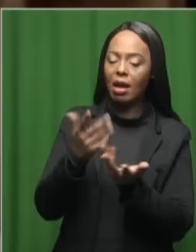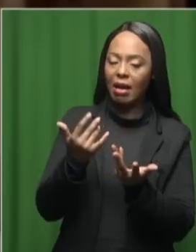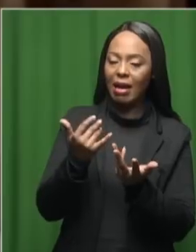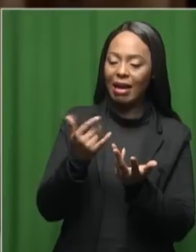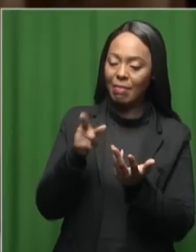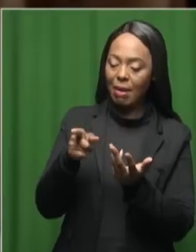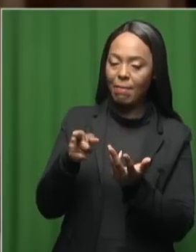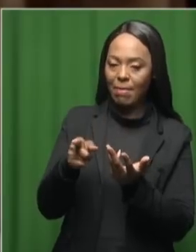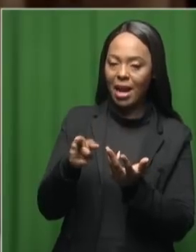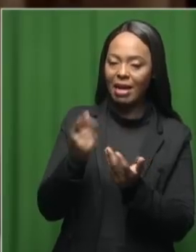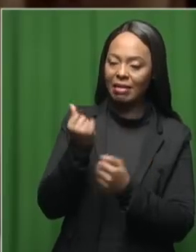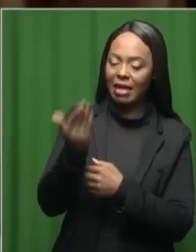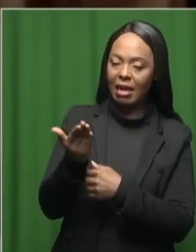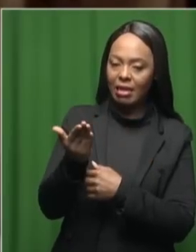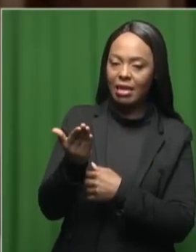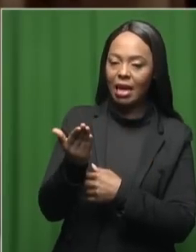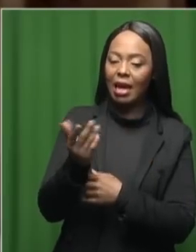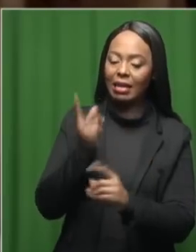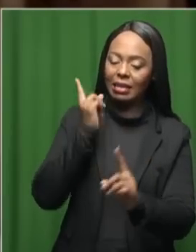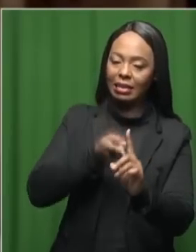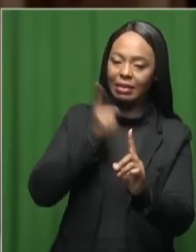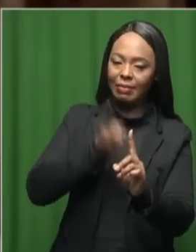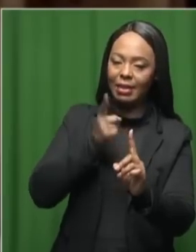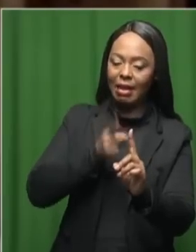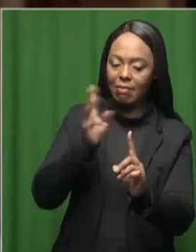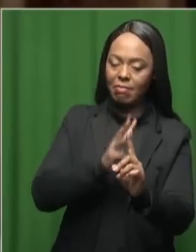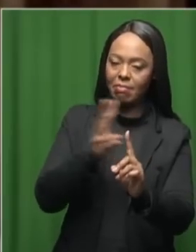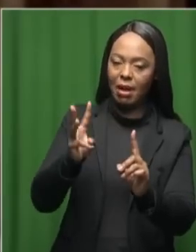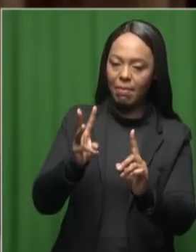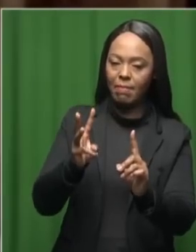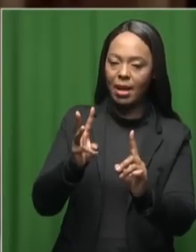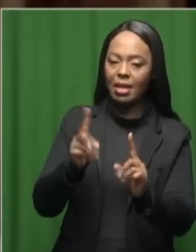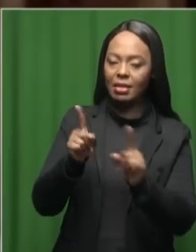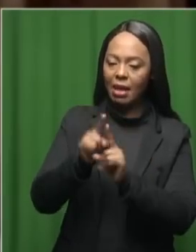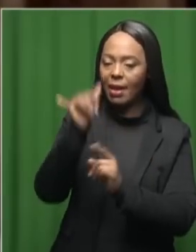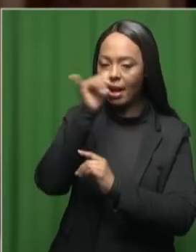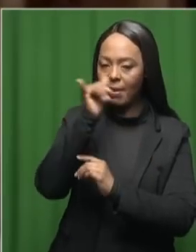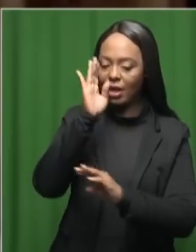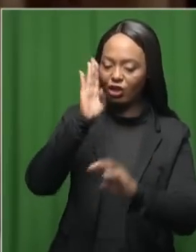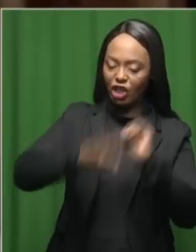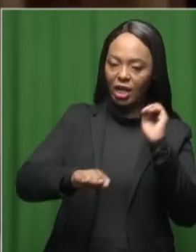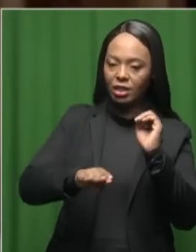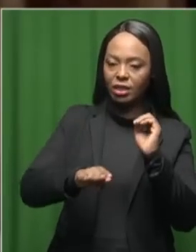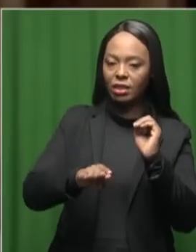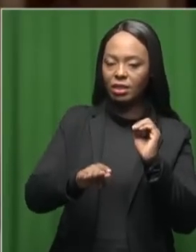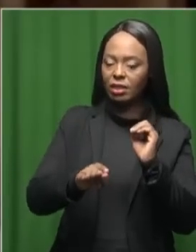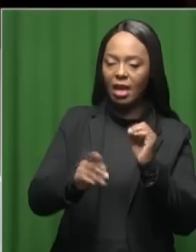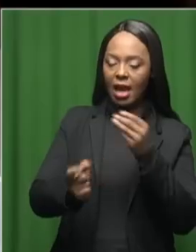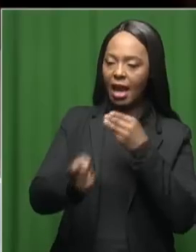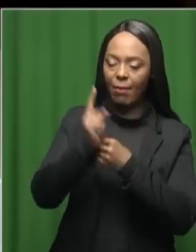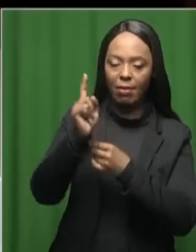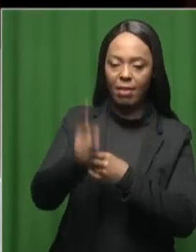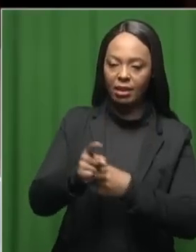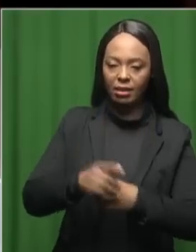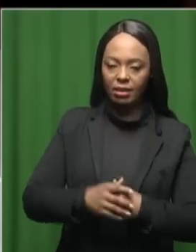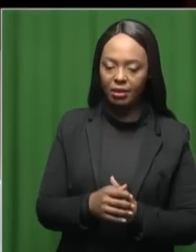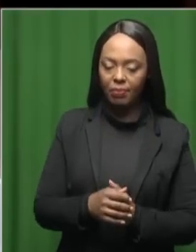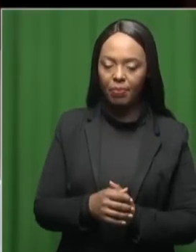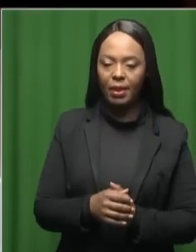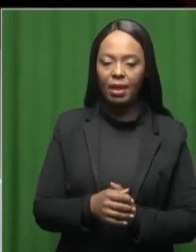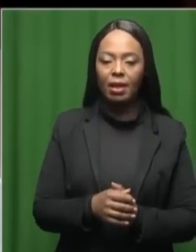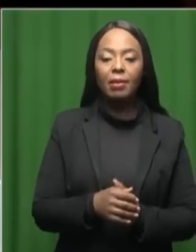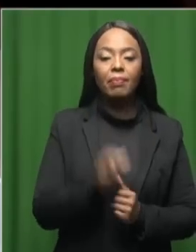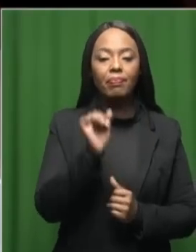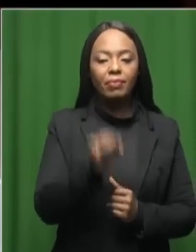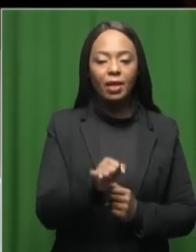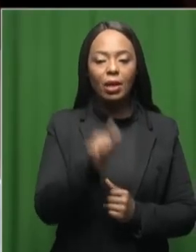actions, but also criminal charges should be laid on those who were involved. Yeah. I mean, when we look at